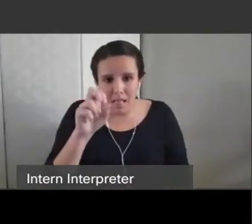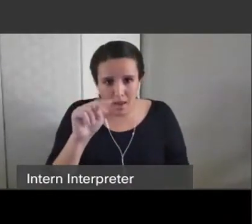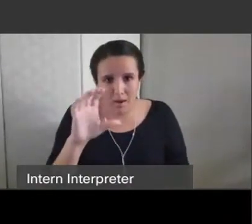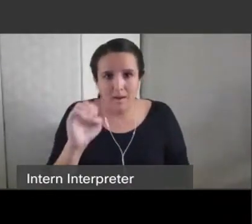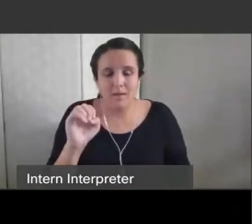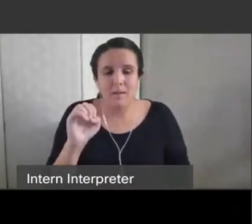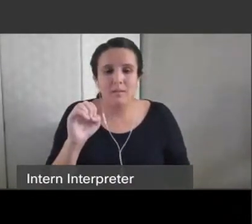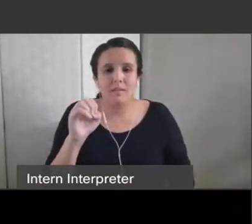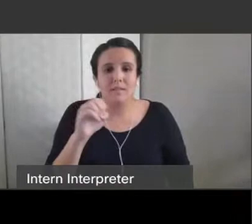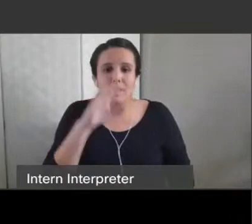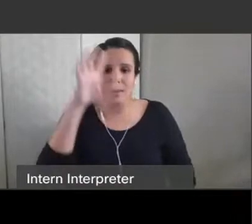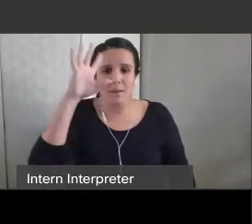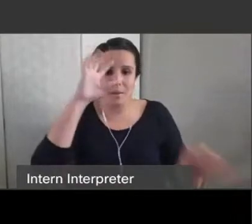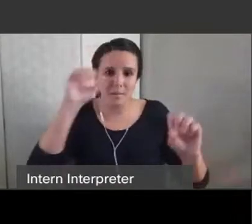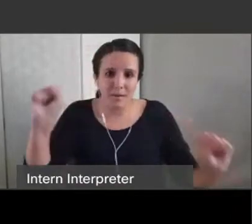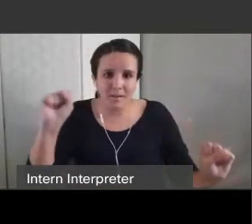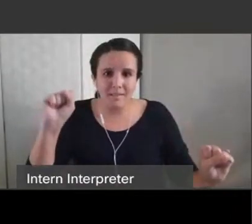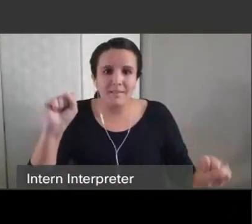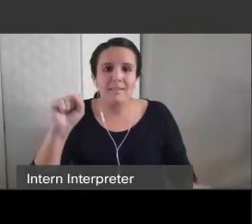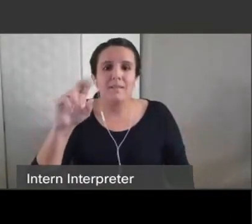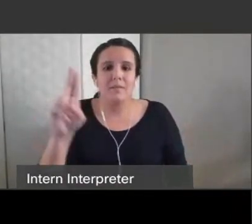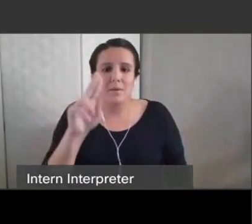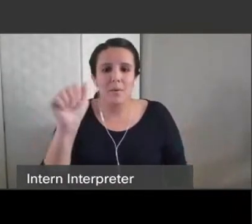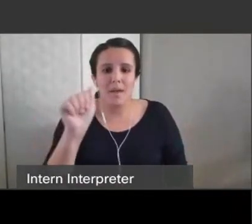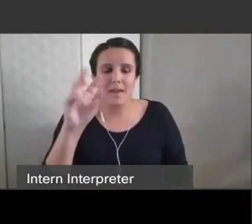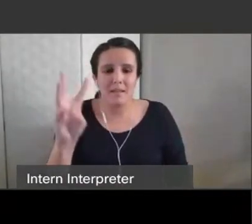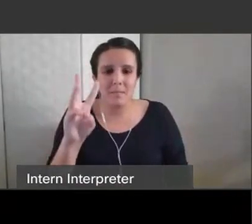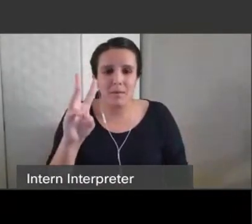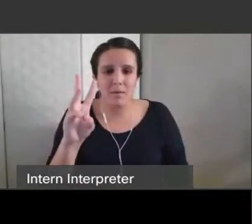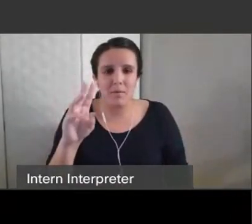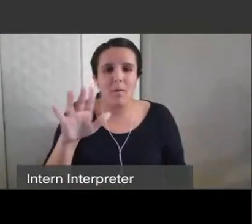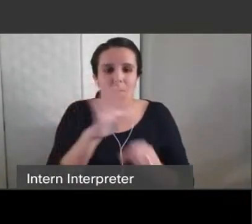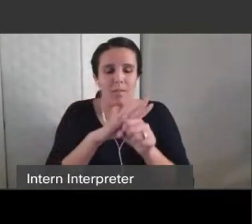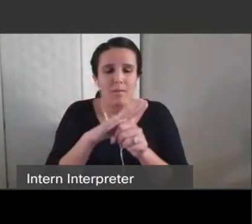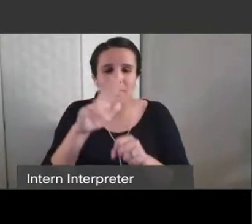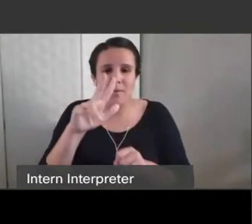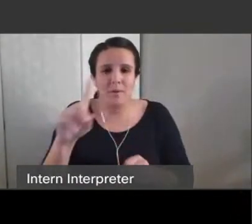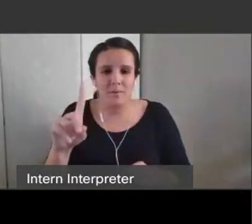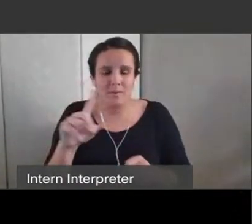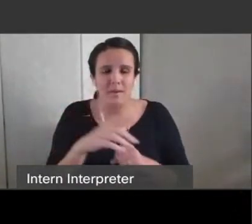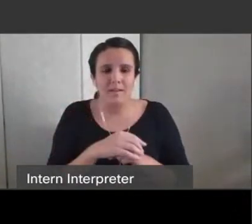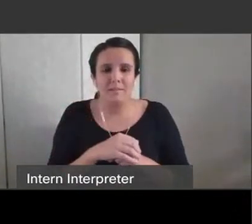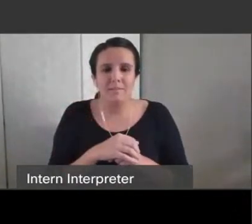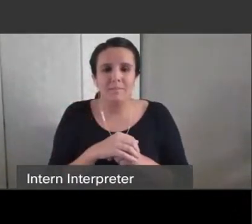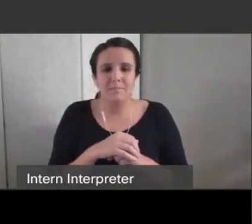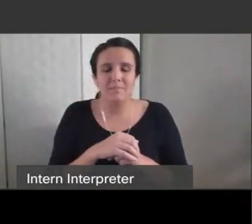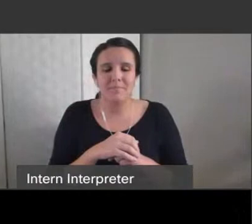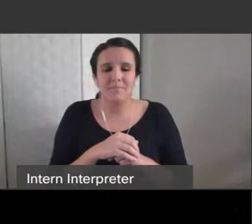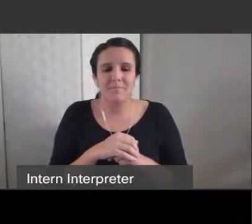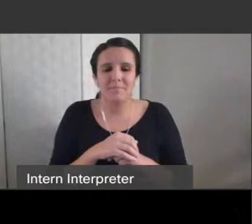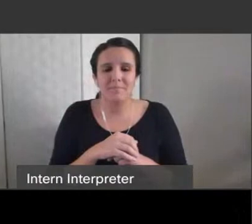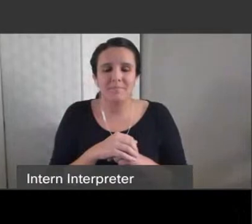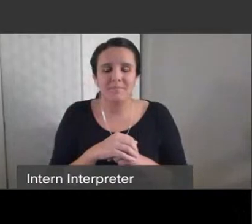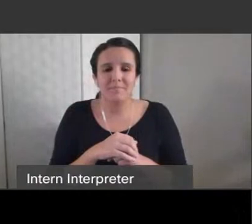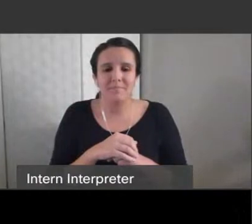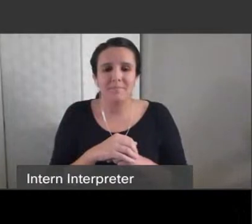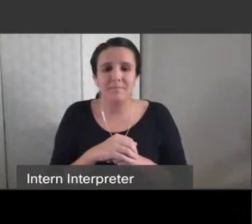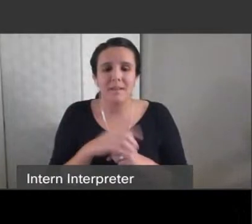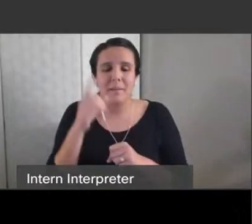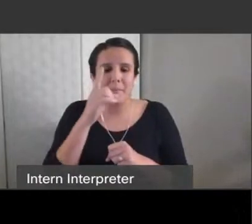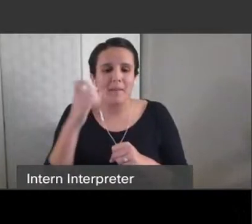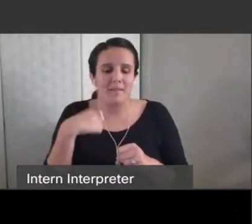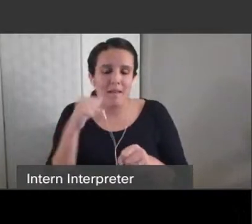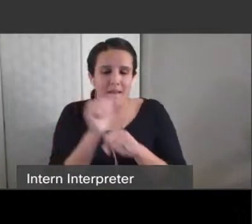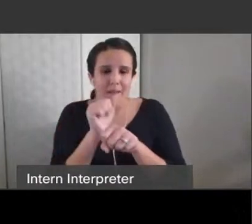of UAW Local 31, Kansas City, Kansas County. But because I